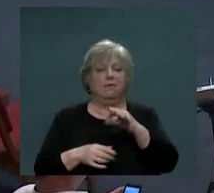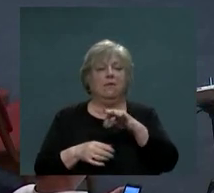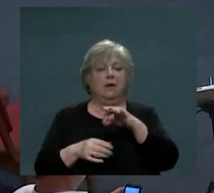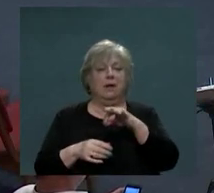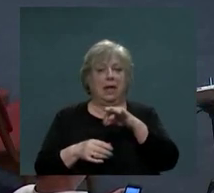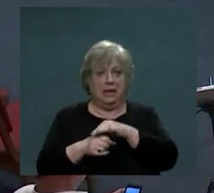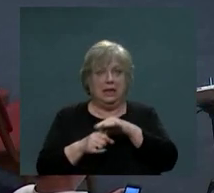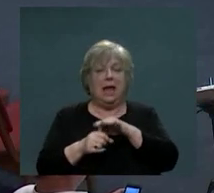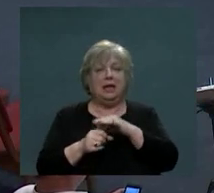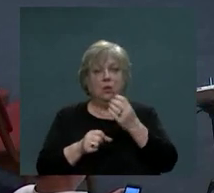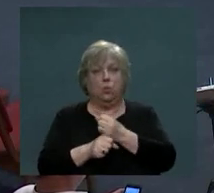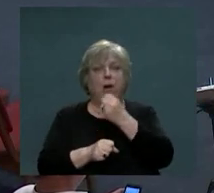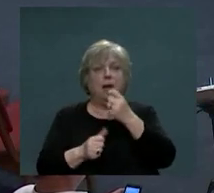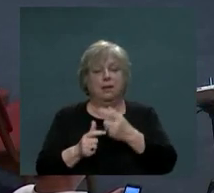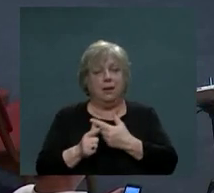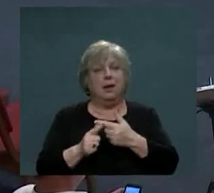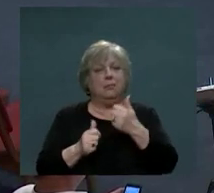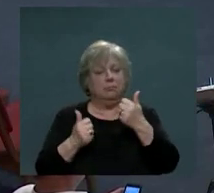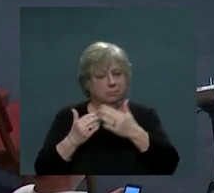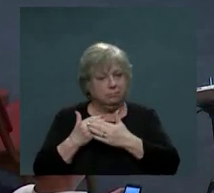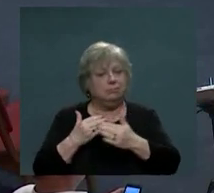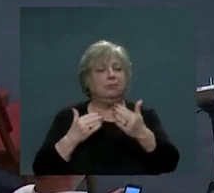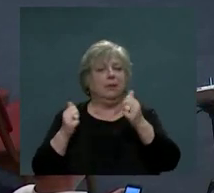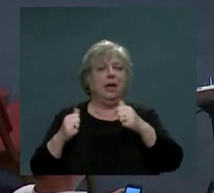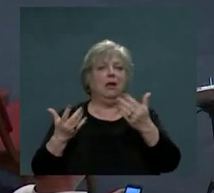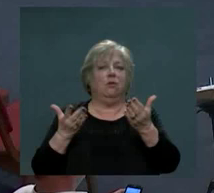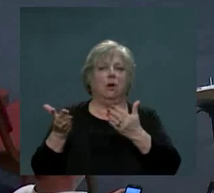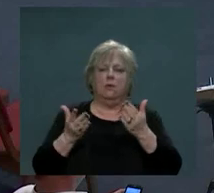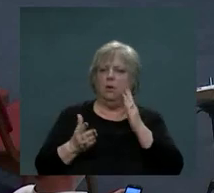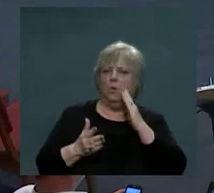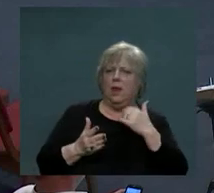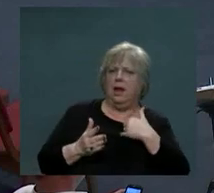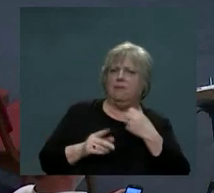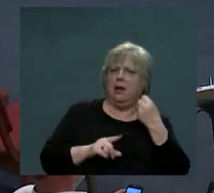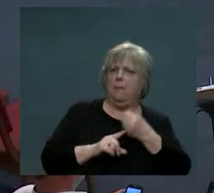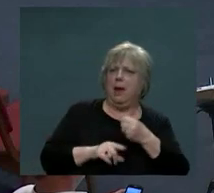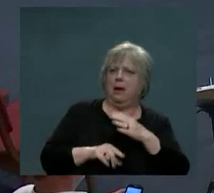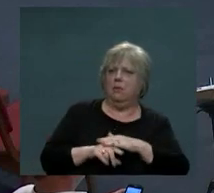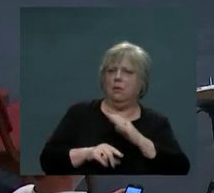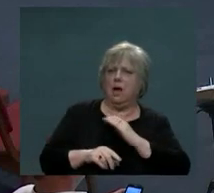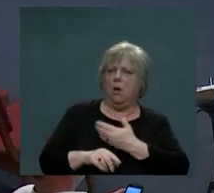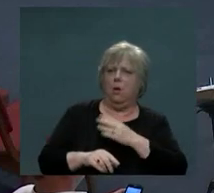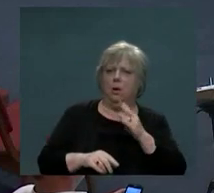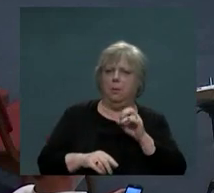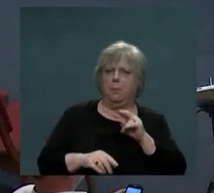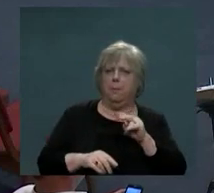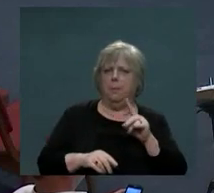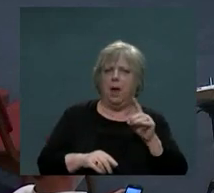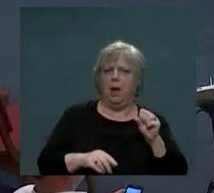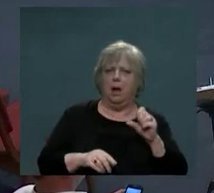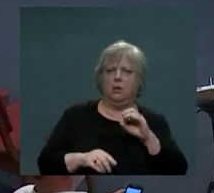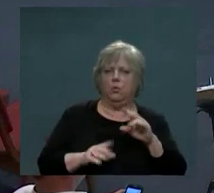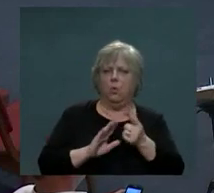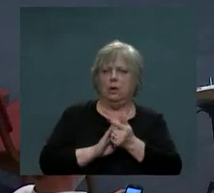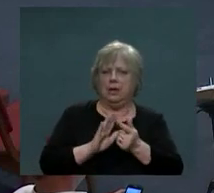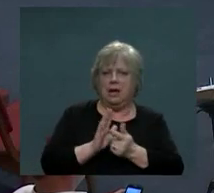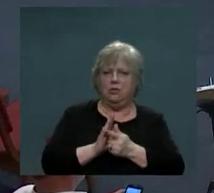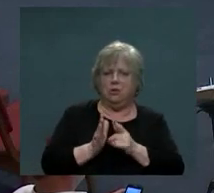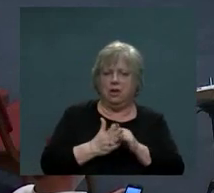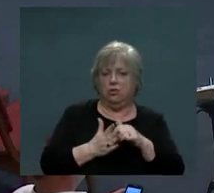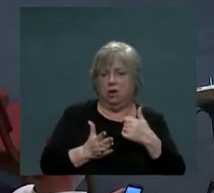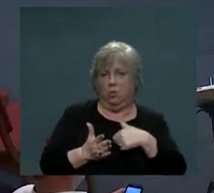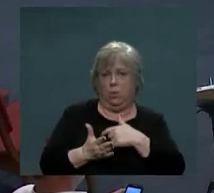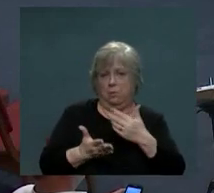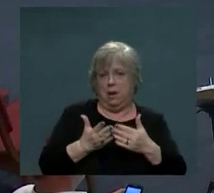serve. Would that have any impact on our bonds or on any other legislation this board might pass in the next